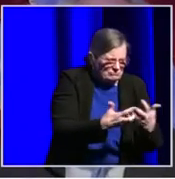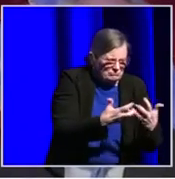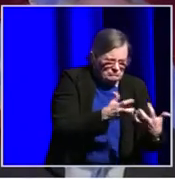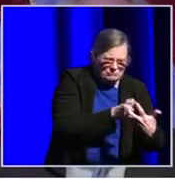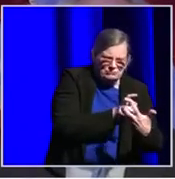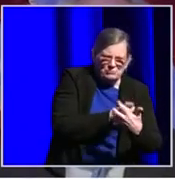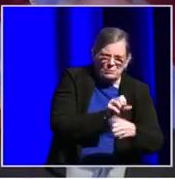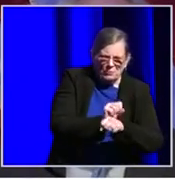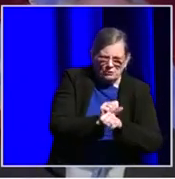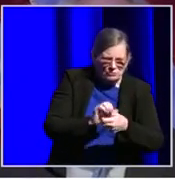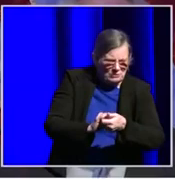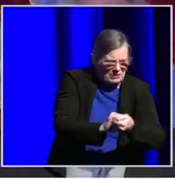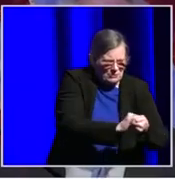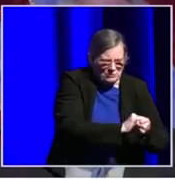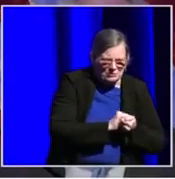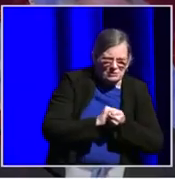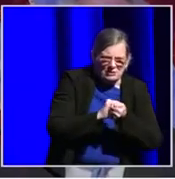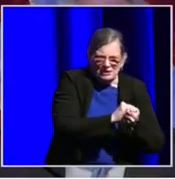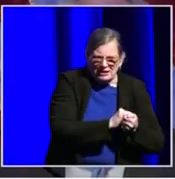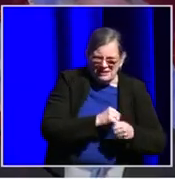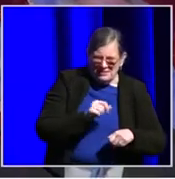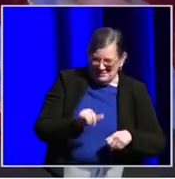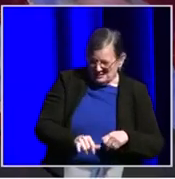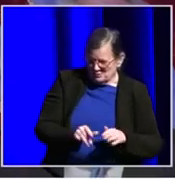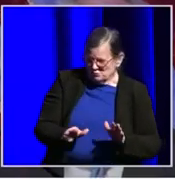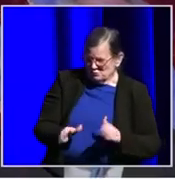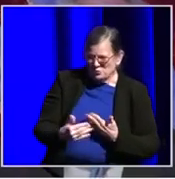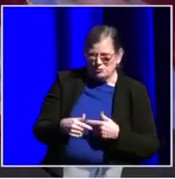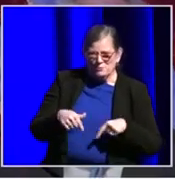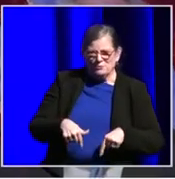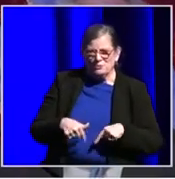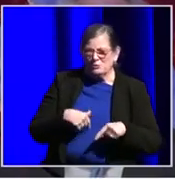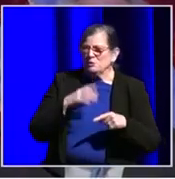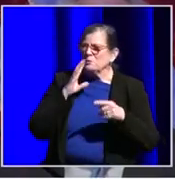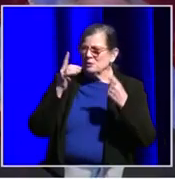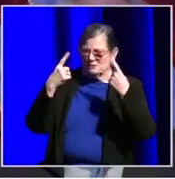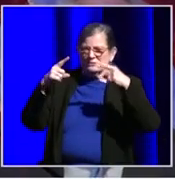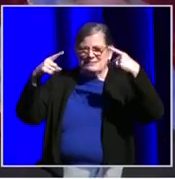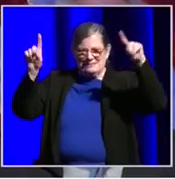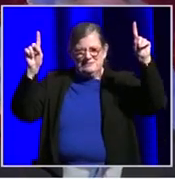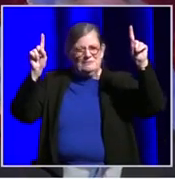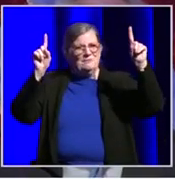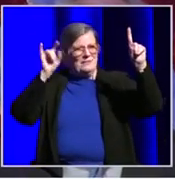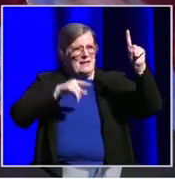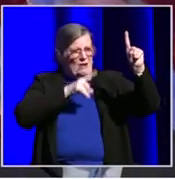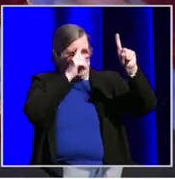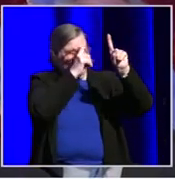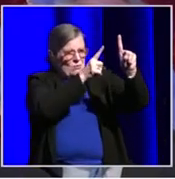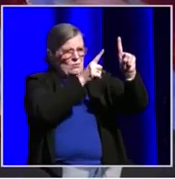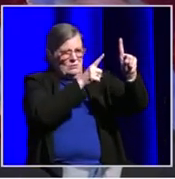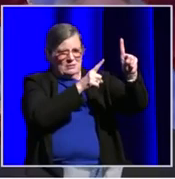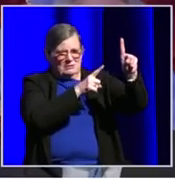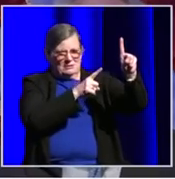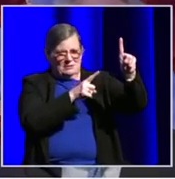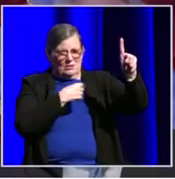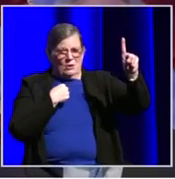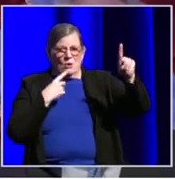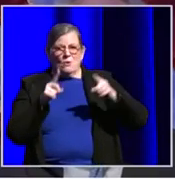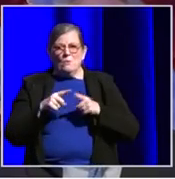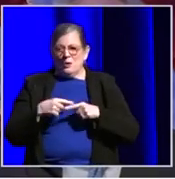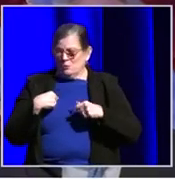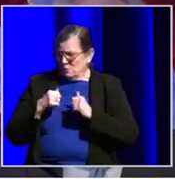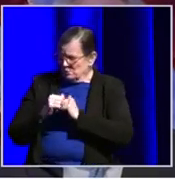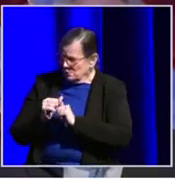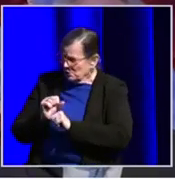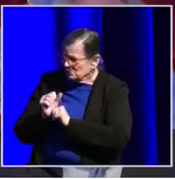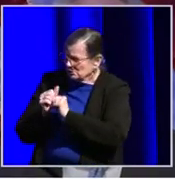room to achieve what we need. When we work together, there's nothing we can't take on. Success